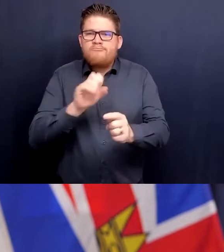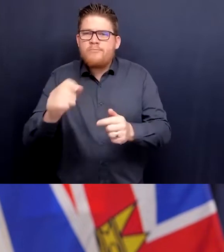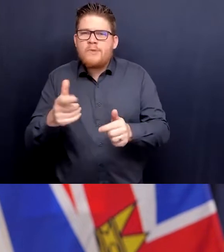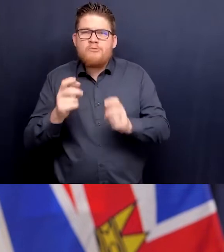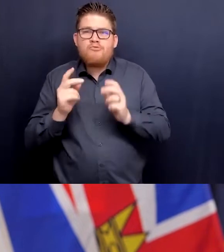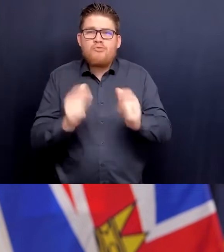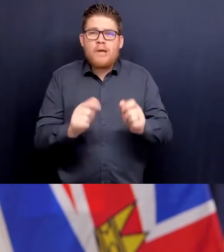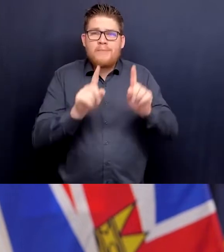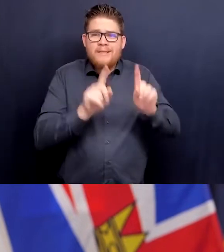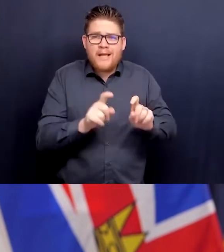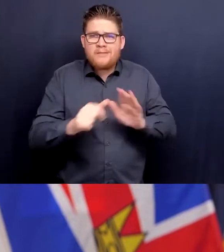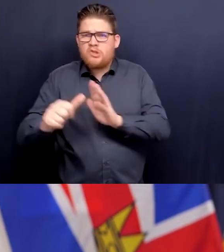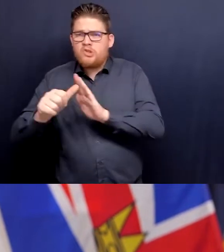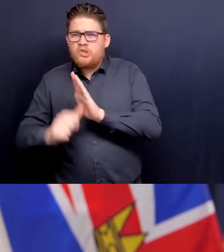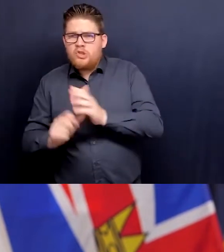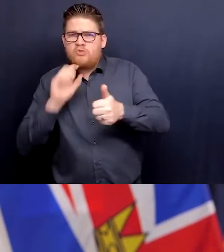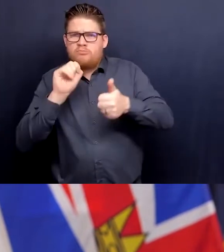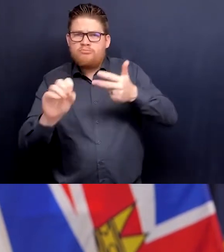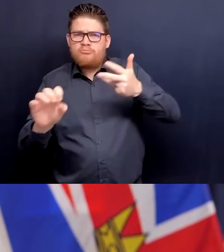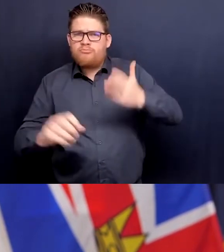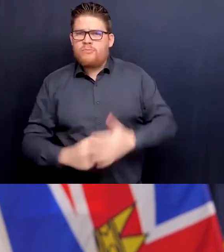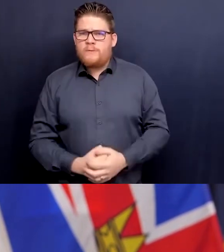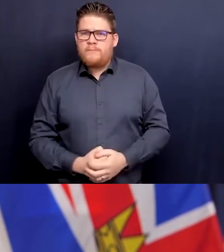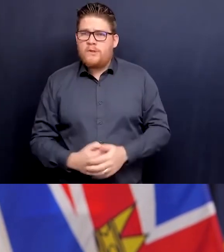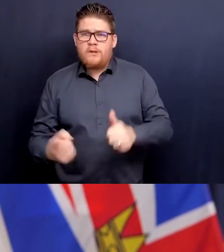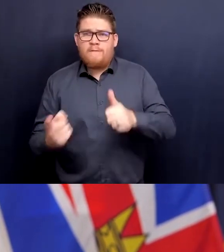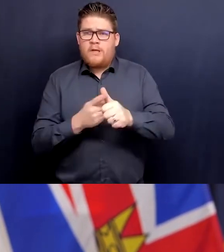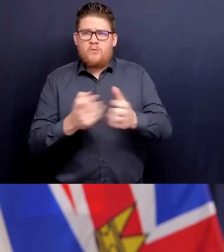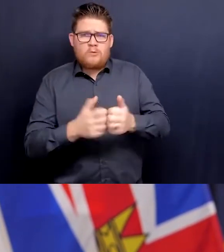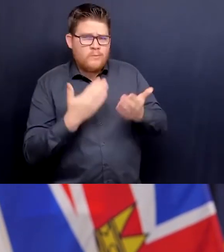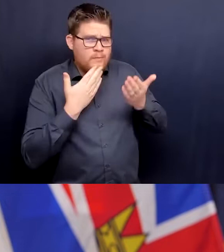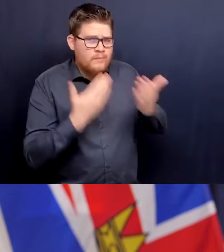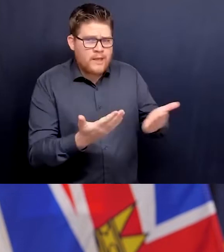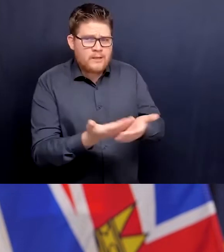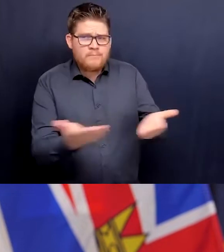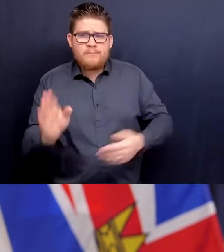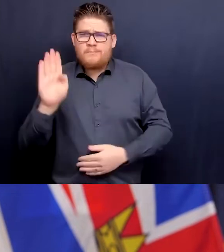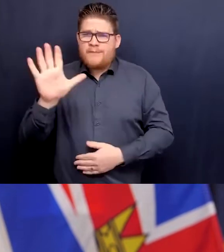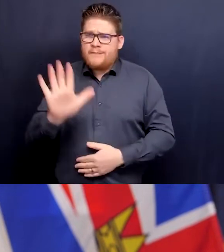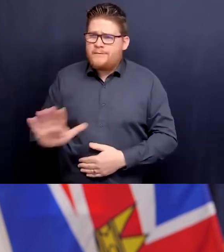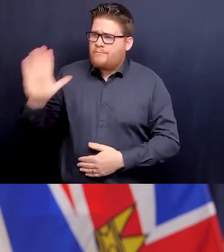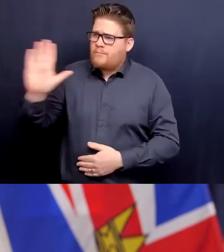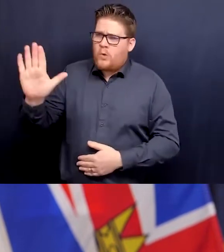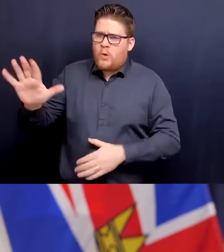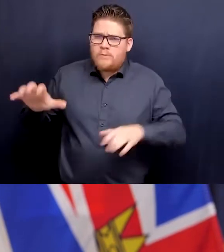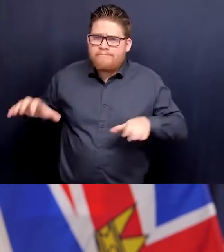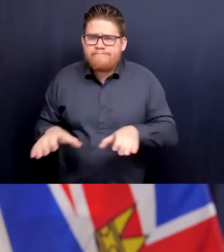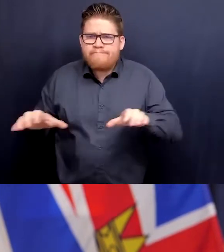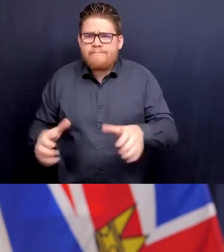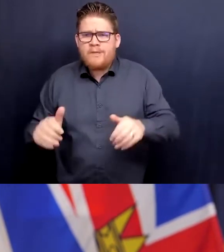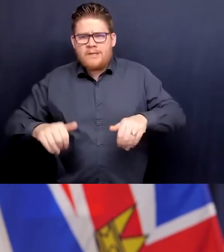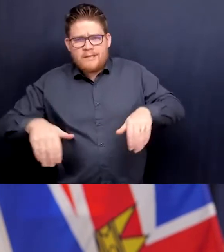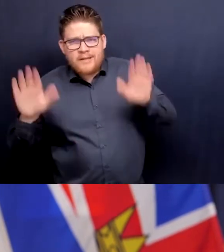express my thanks to British Columbians for their significant efforts and willingness to make sacrifices to keep themselves,